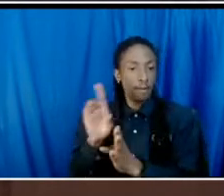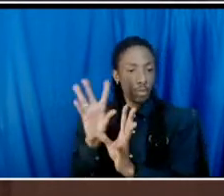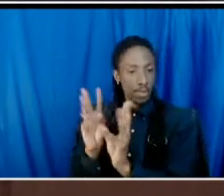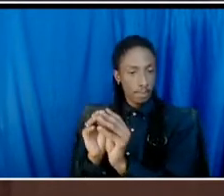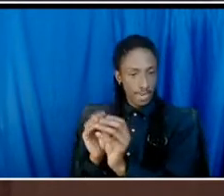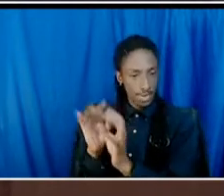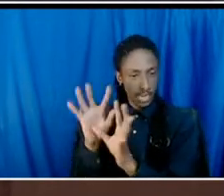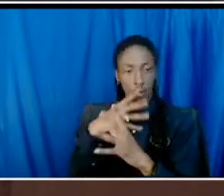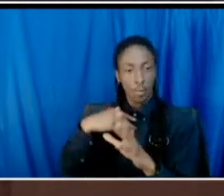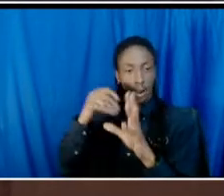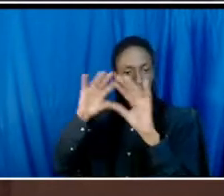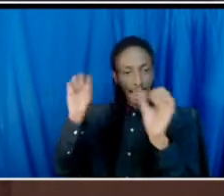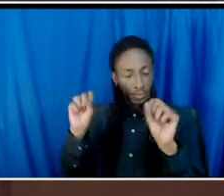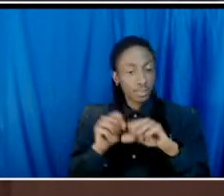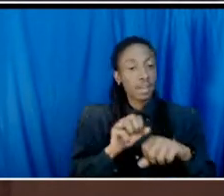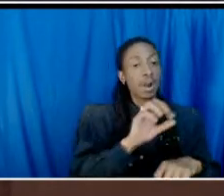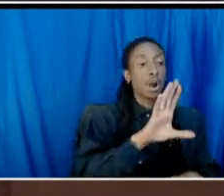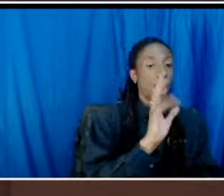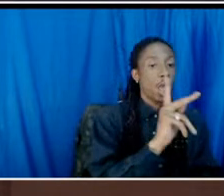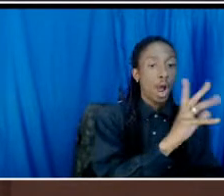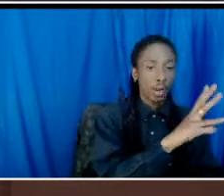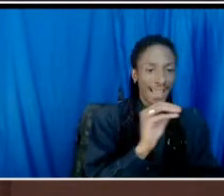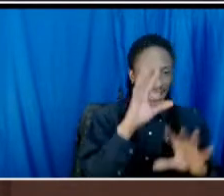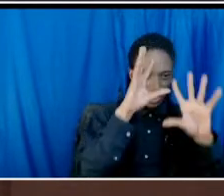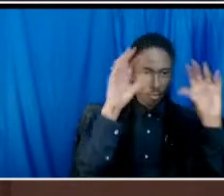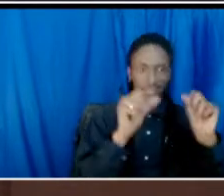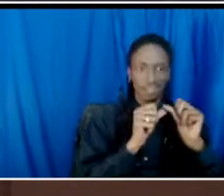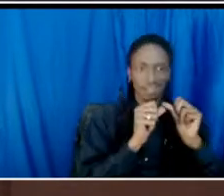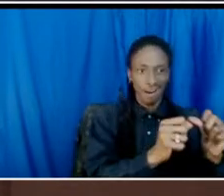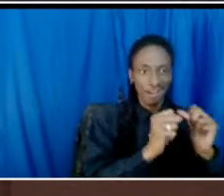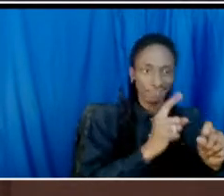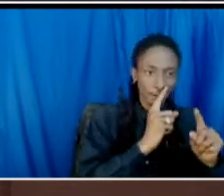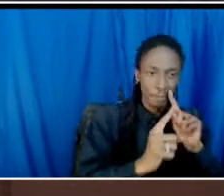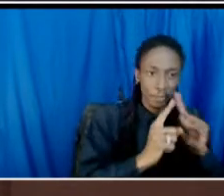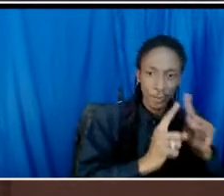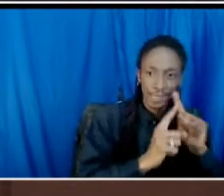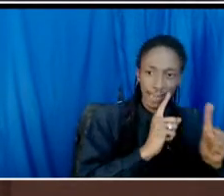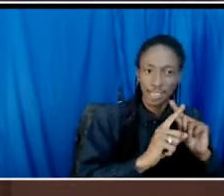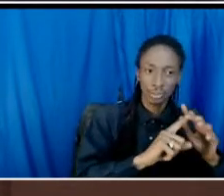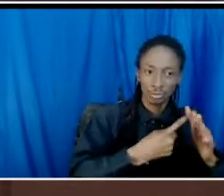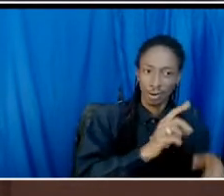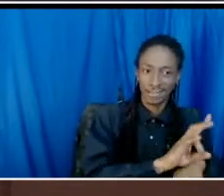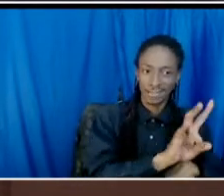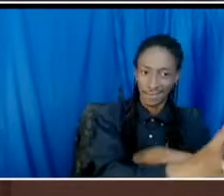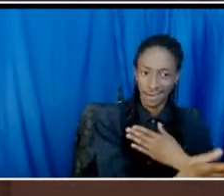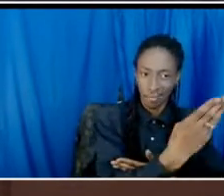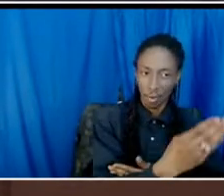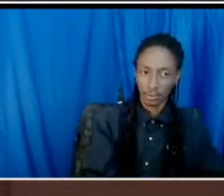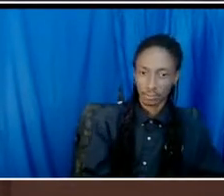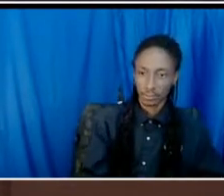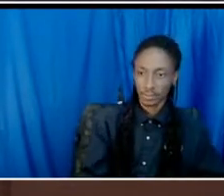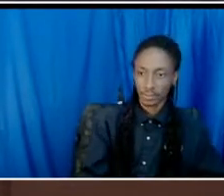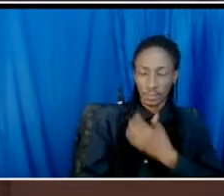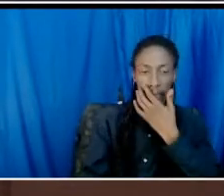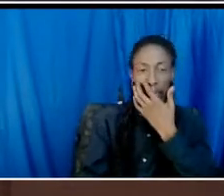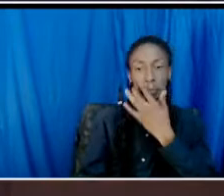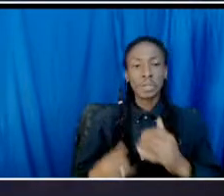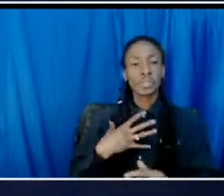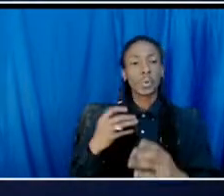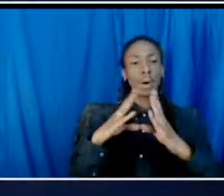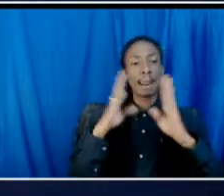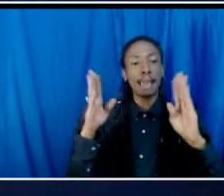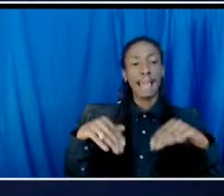and the president were in constant communication beginning at 7 a.m. White House call